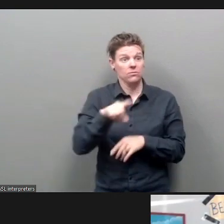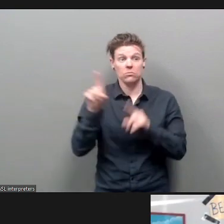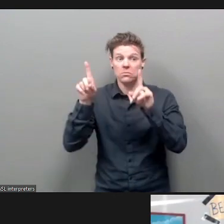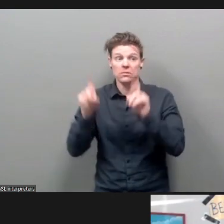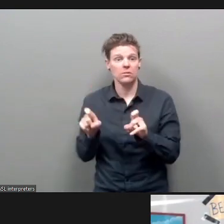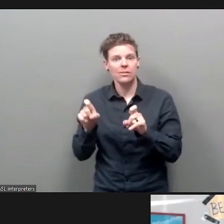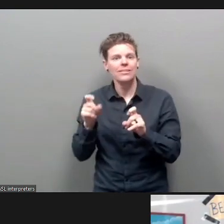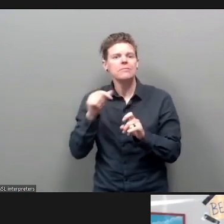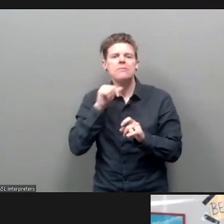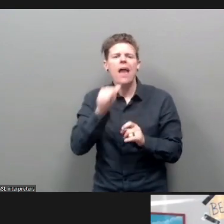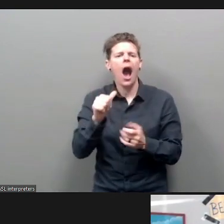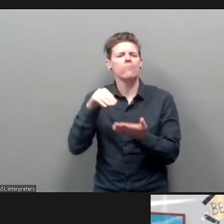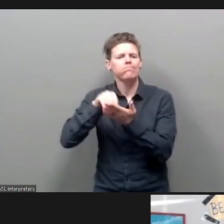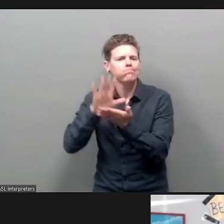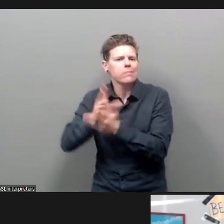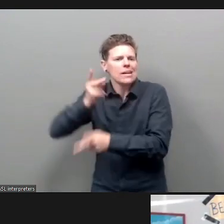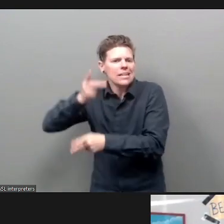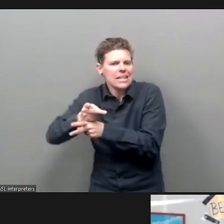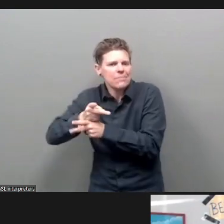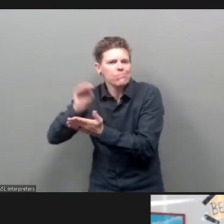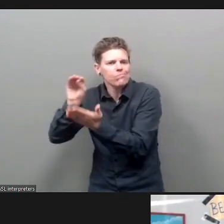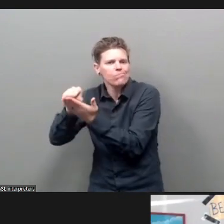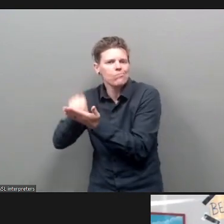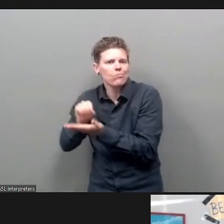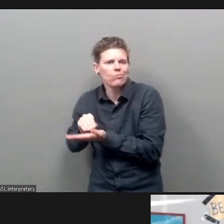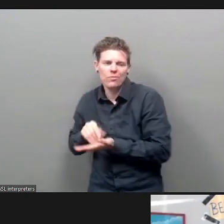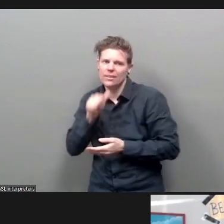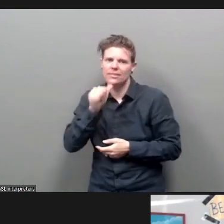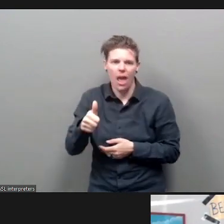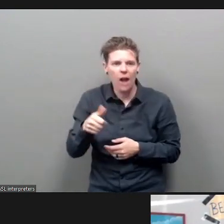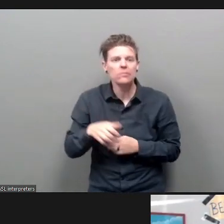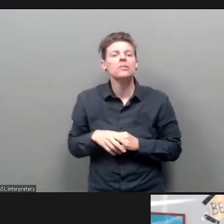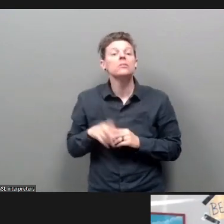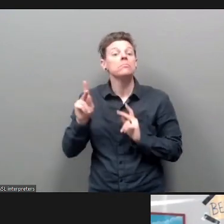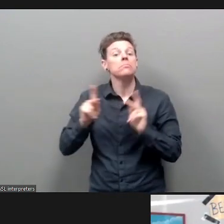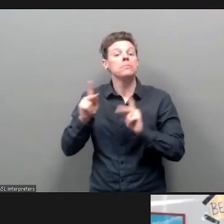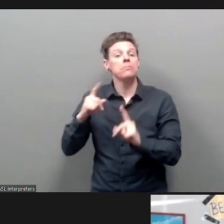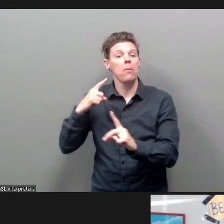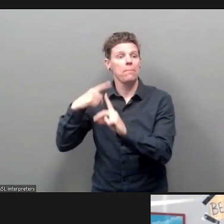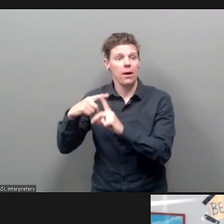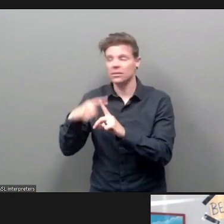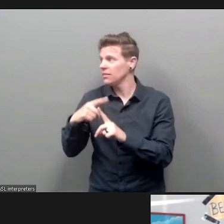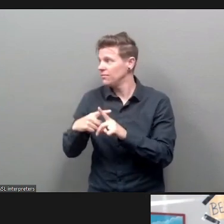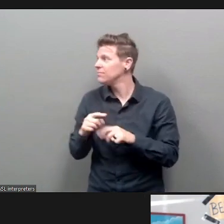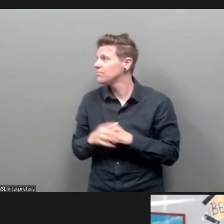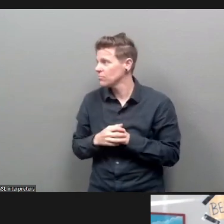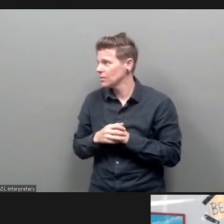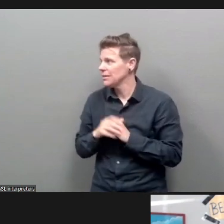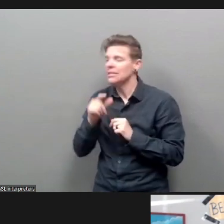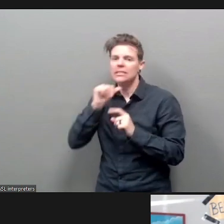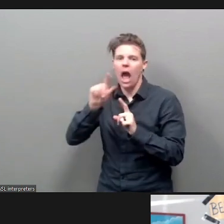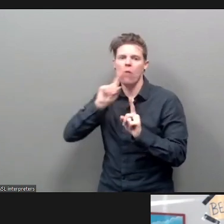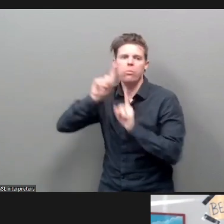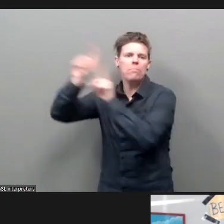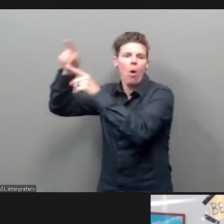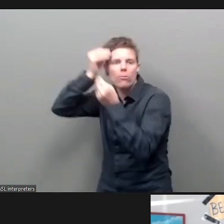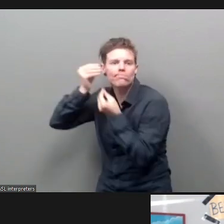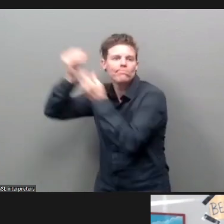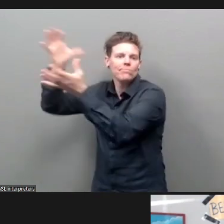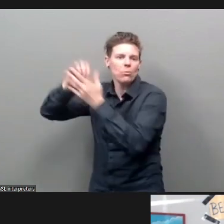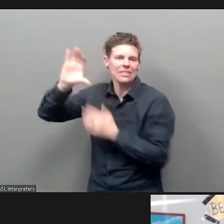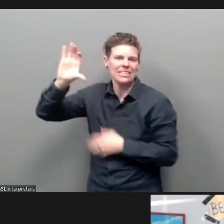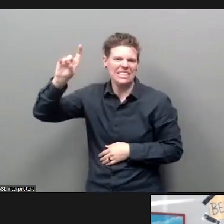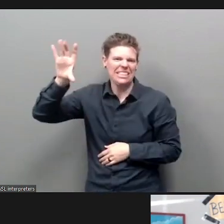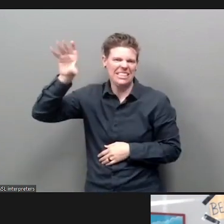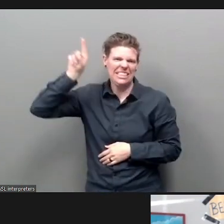positive. We don't hear from people ever really when their home test is negative. And so I think somewhere down the line, we're